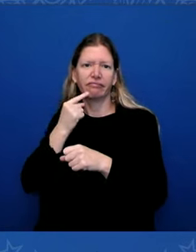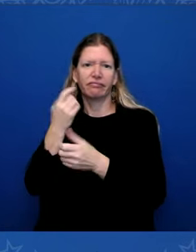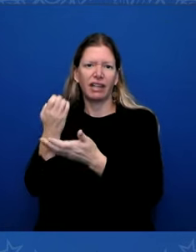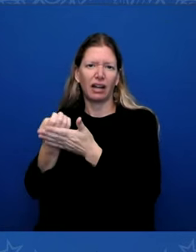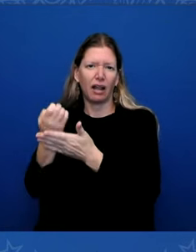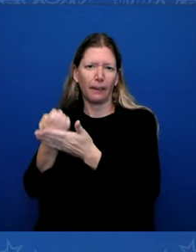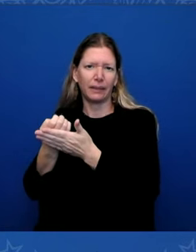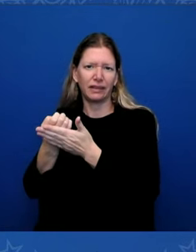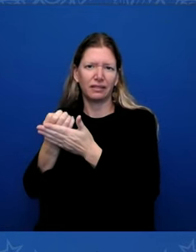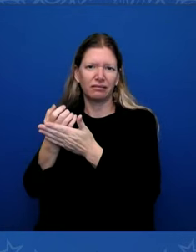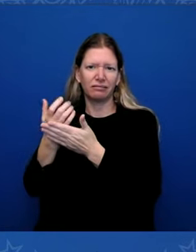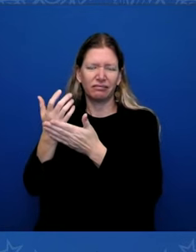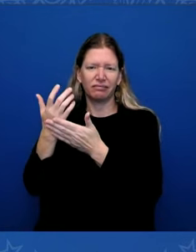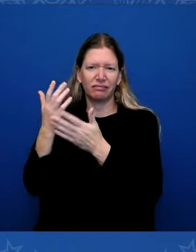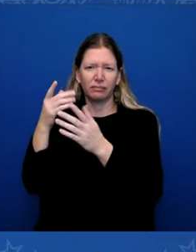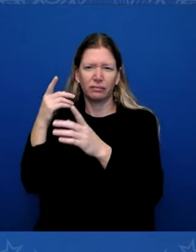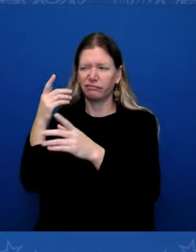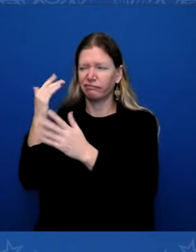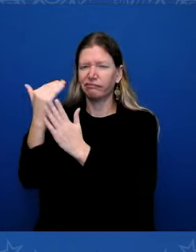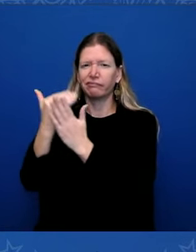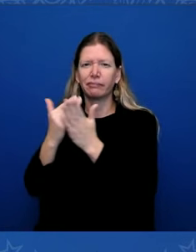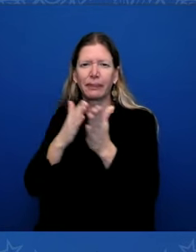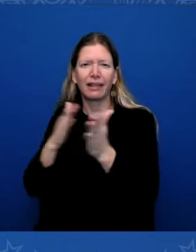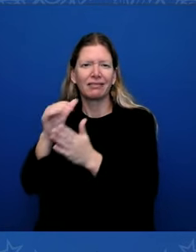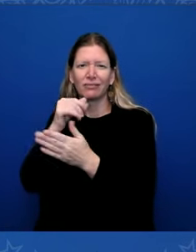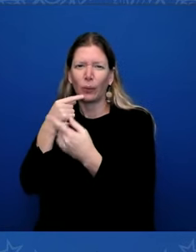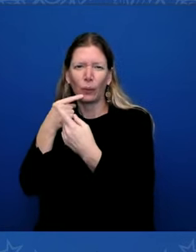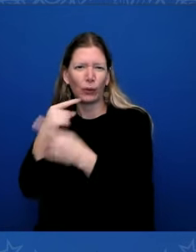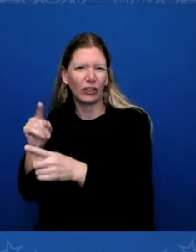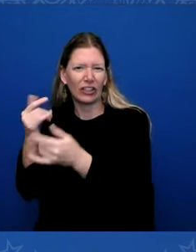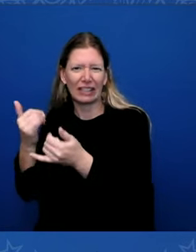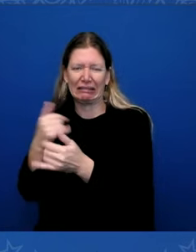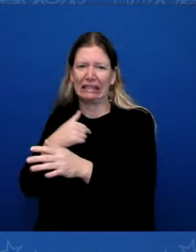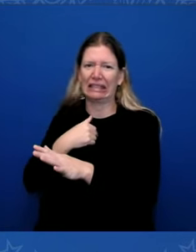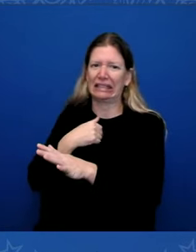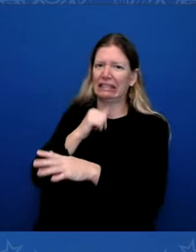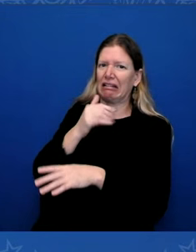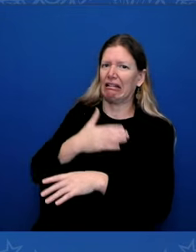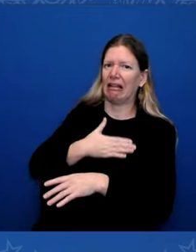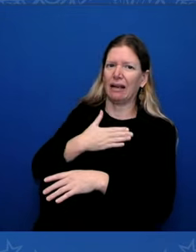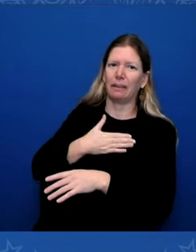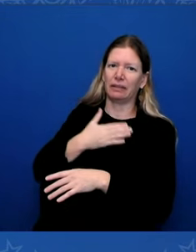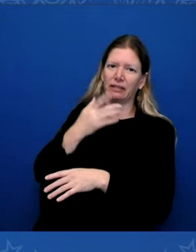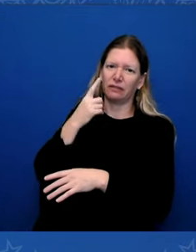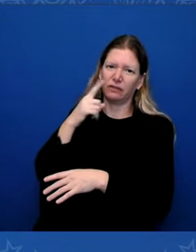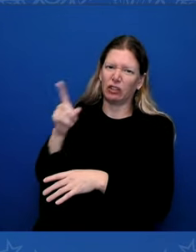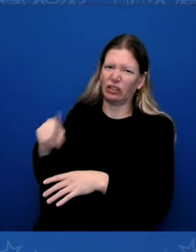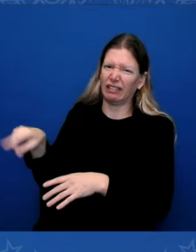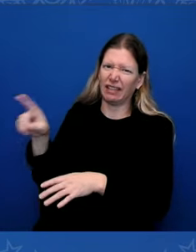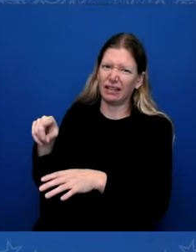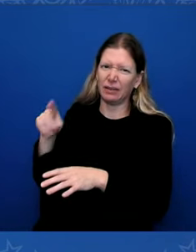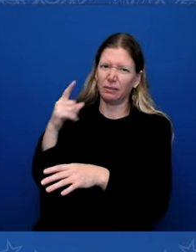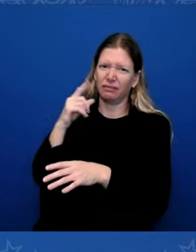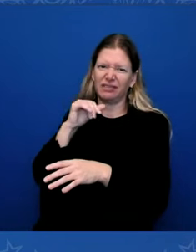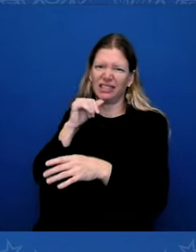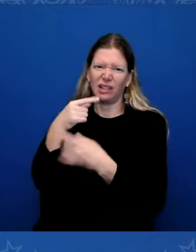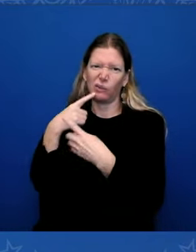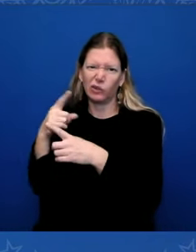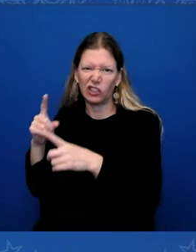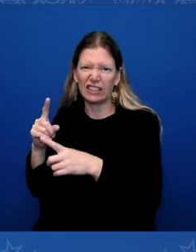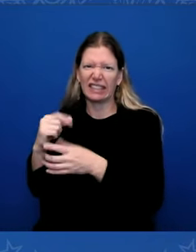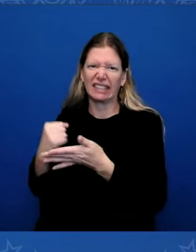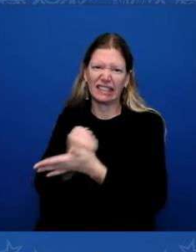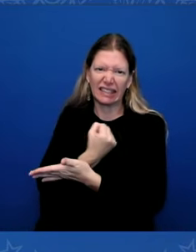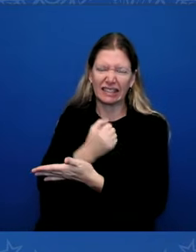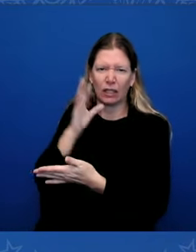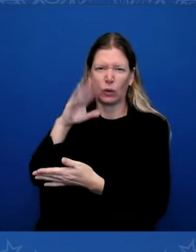he's trying to figure out, I suspect, I don't know, just like I would, trying to figure out what to do about the particular crisis